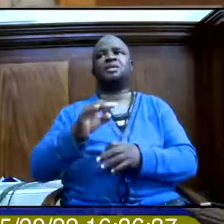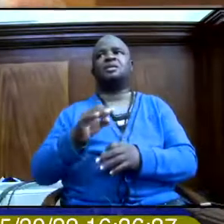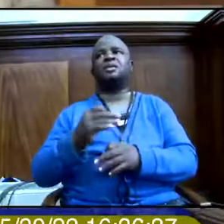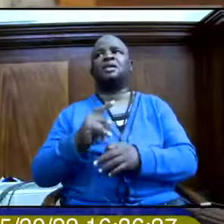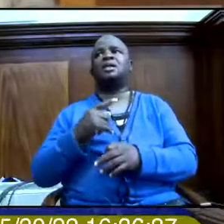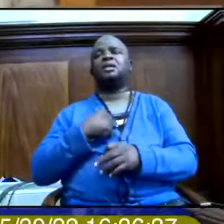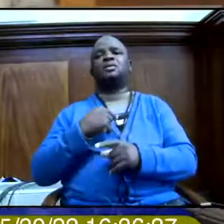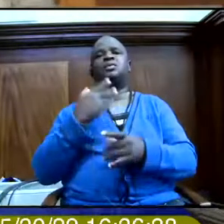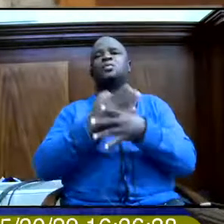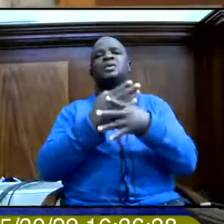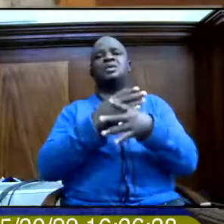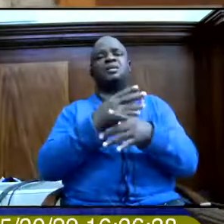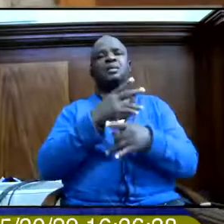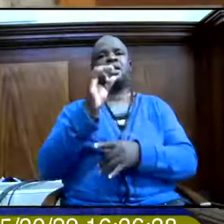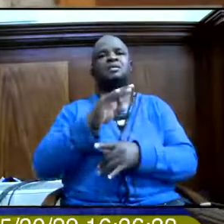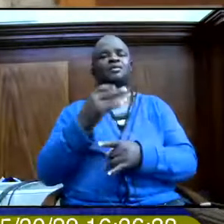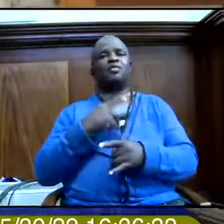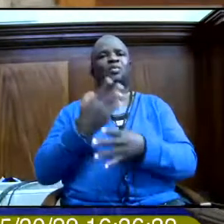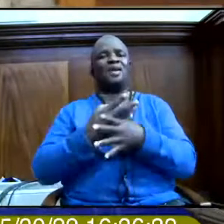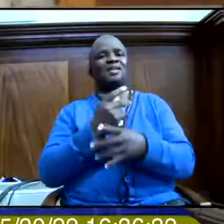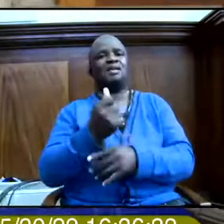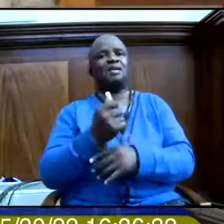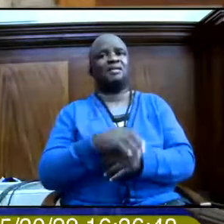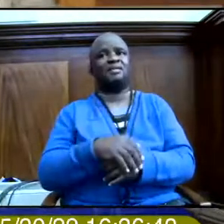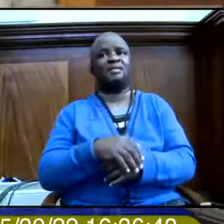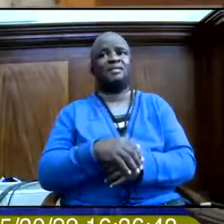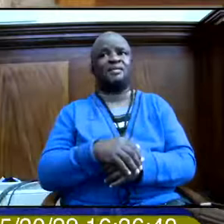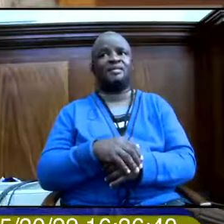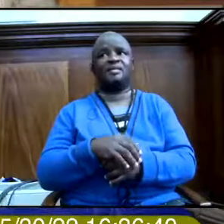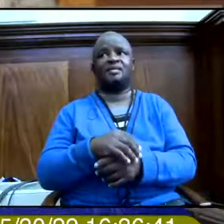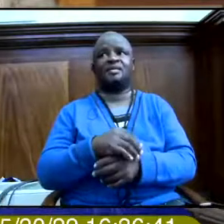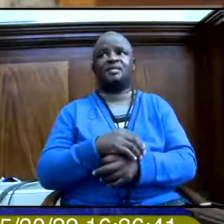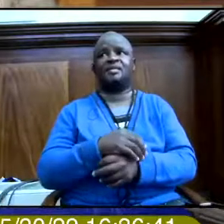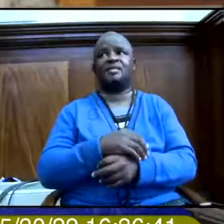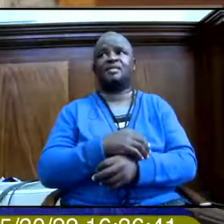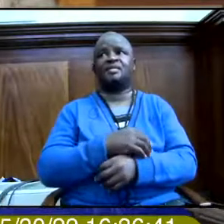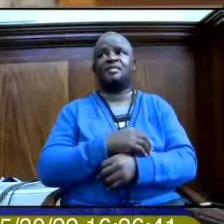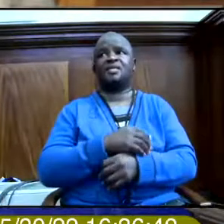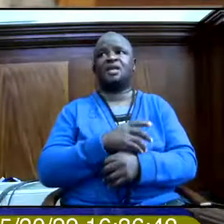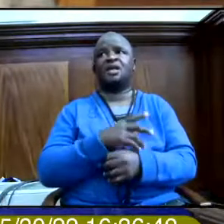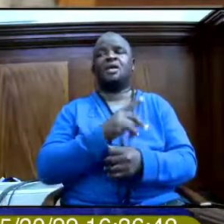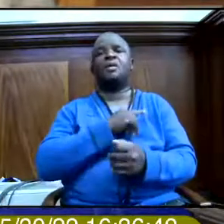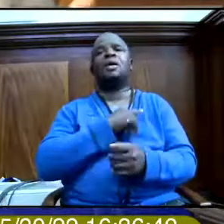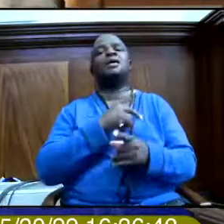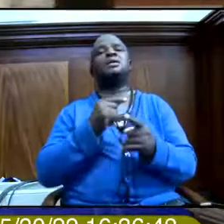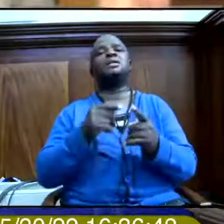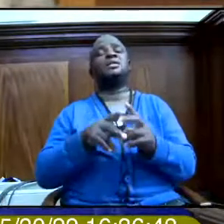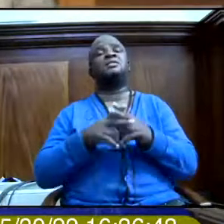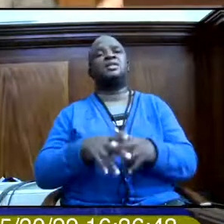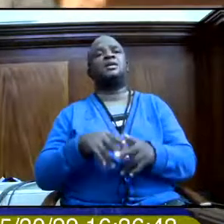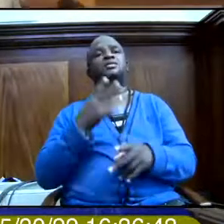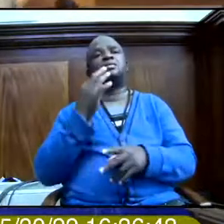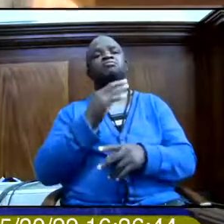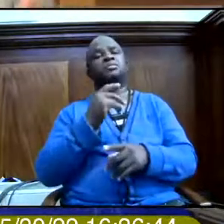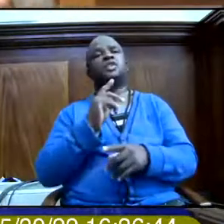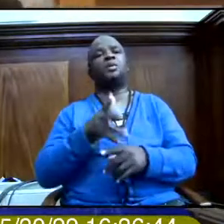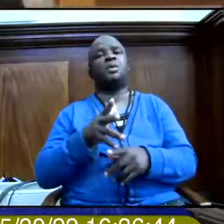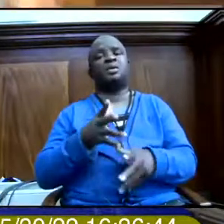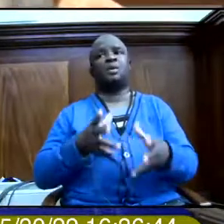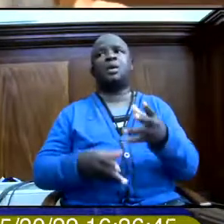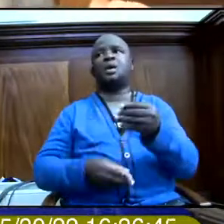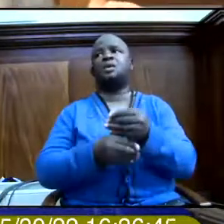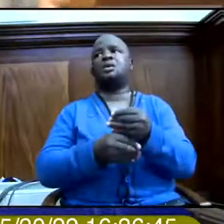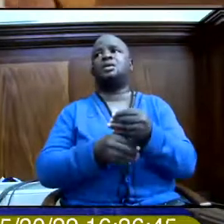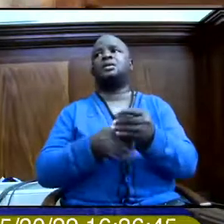don't work for percentages we work for money why is it difficult to say i'm going to pay you give you a